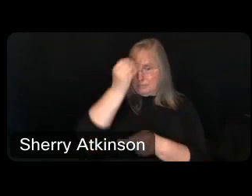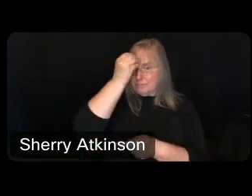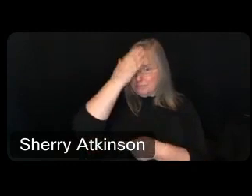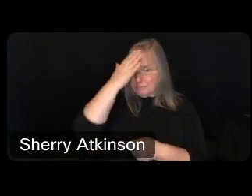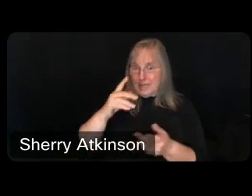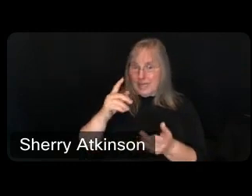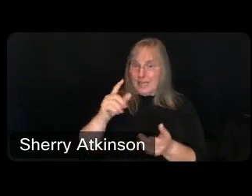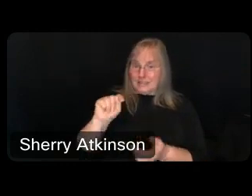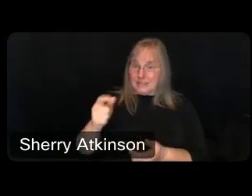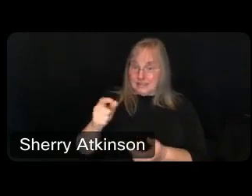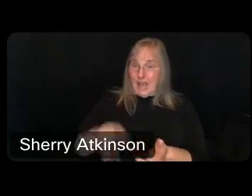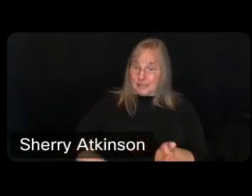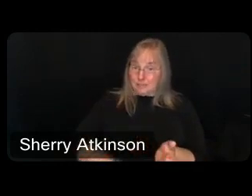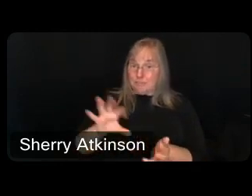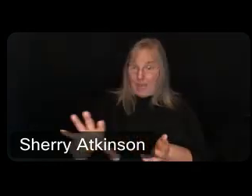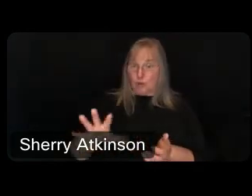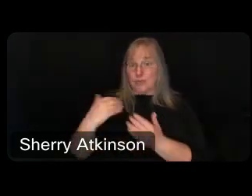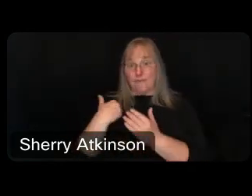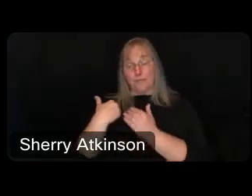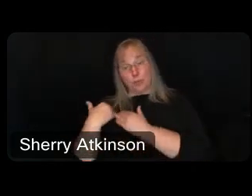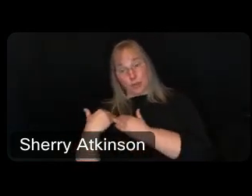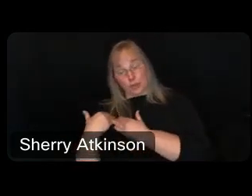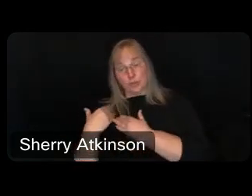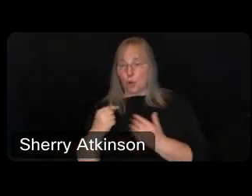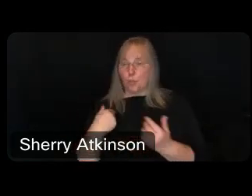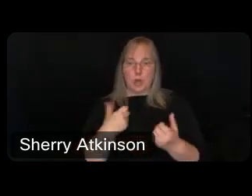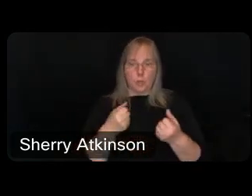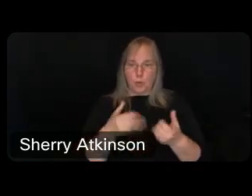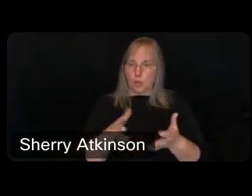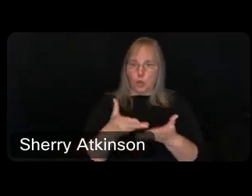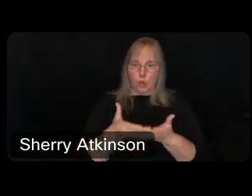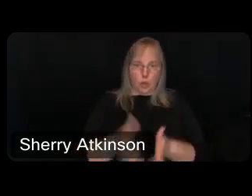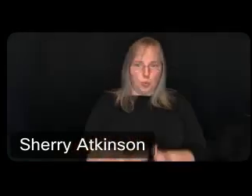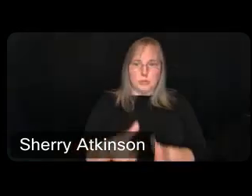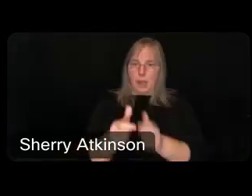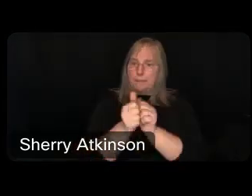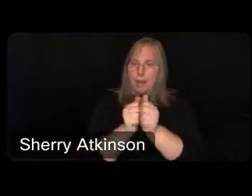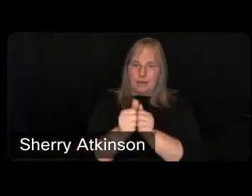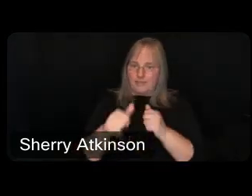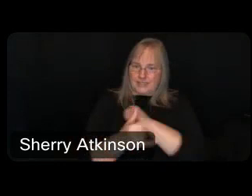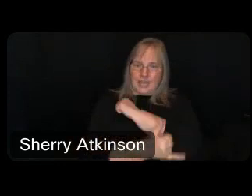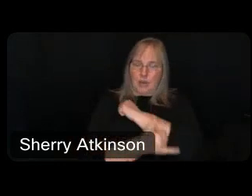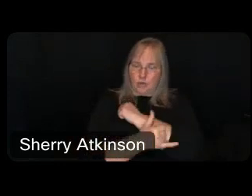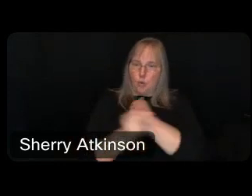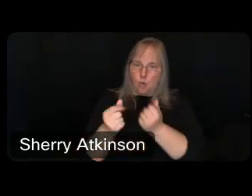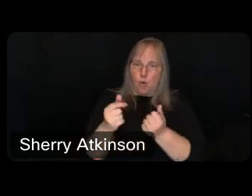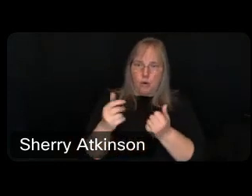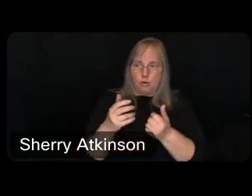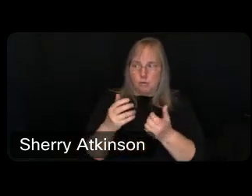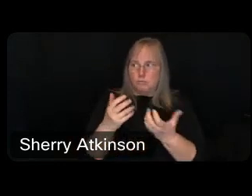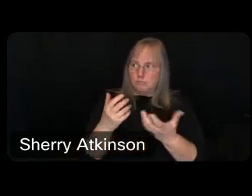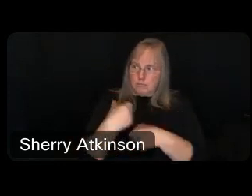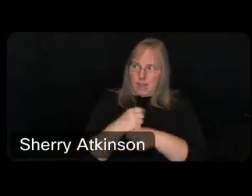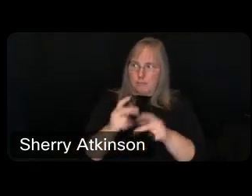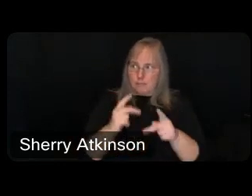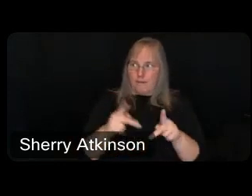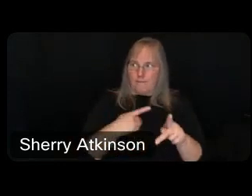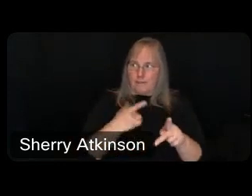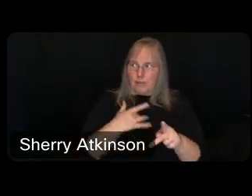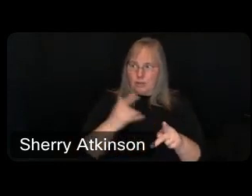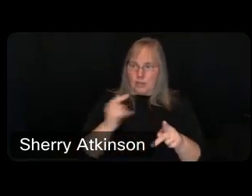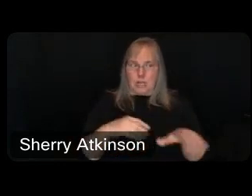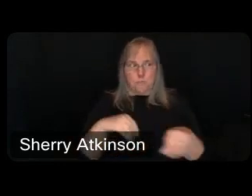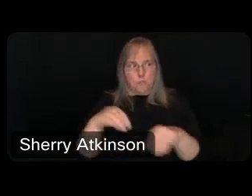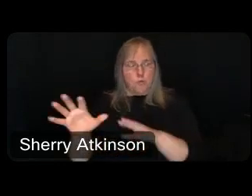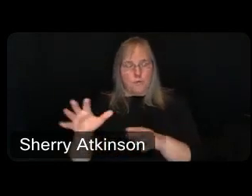the competitiveness of the county or drive people away, especially in today's remote working environment there.